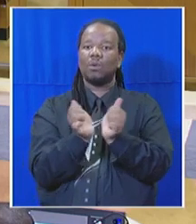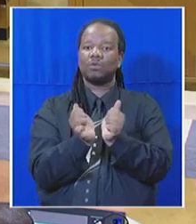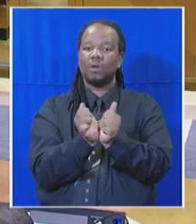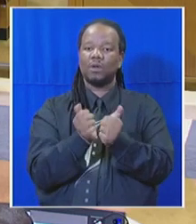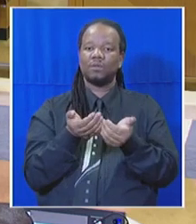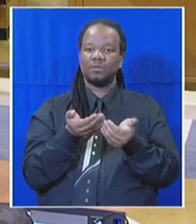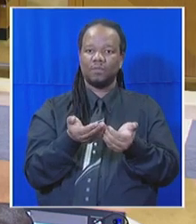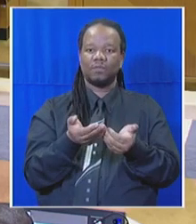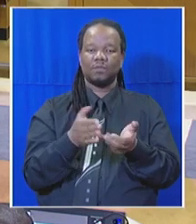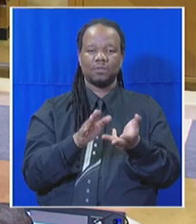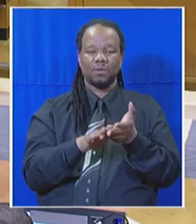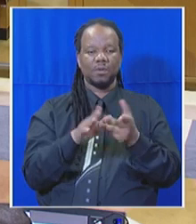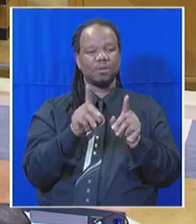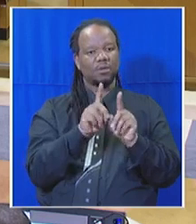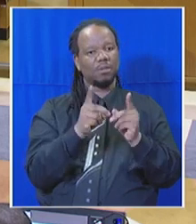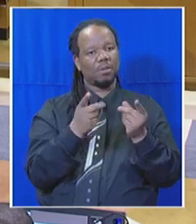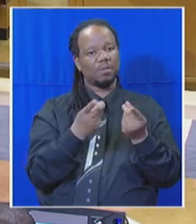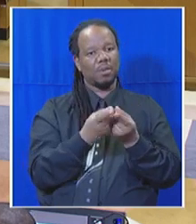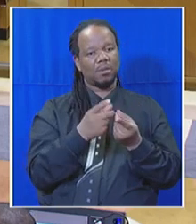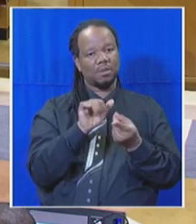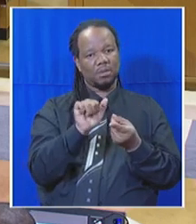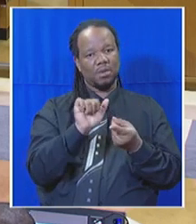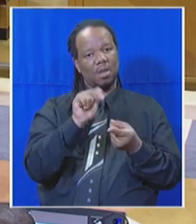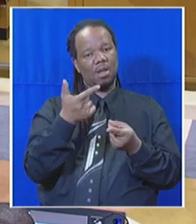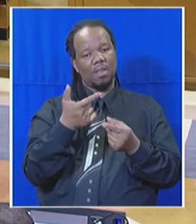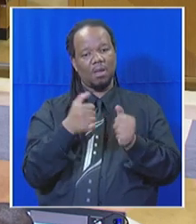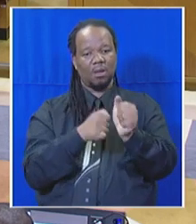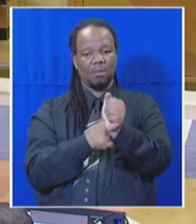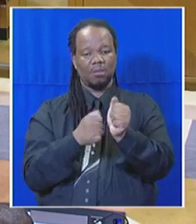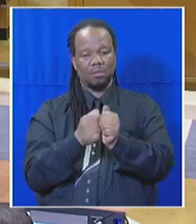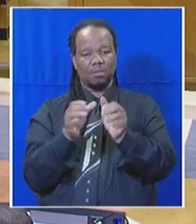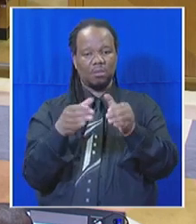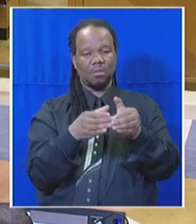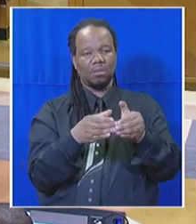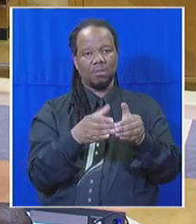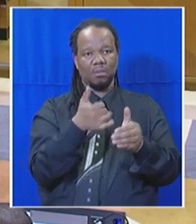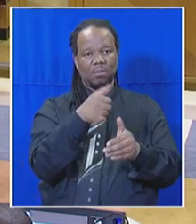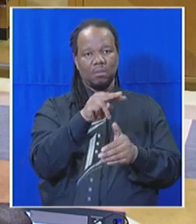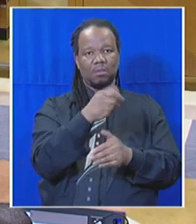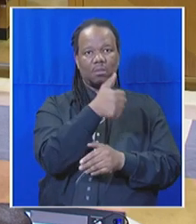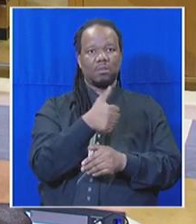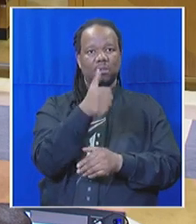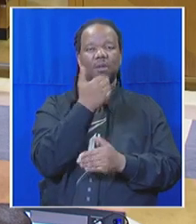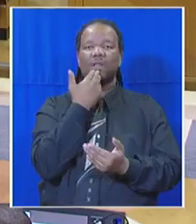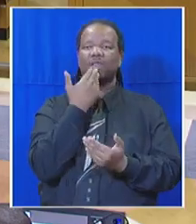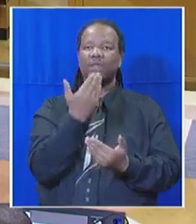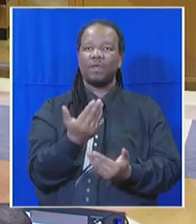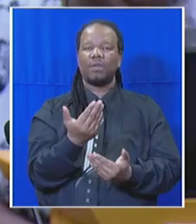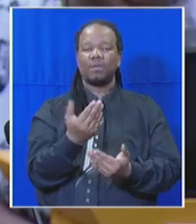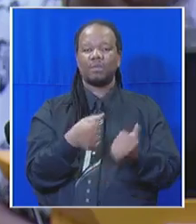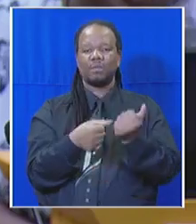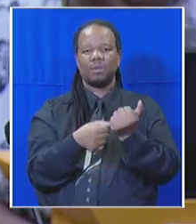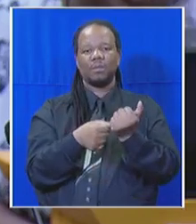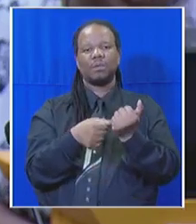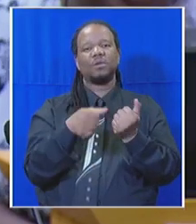of Correctional Services and related entities. Deputy Chief Whip. Thank you, Deputy Speaker. I